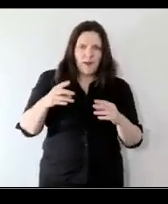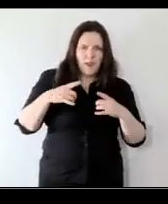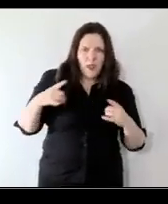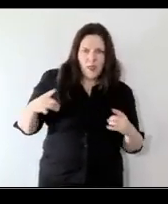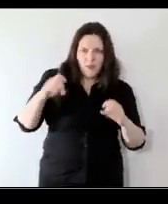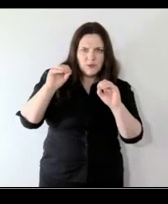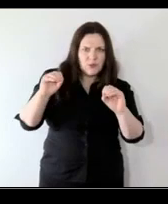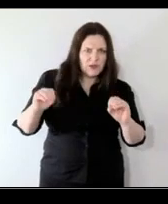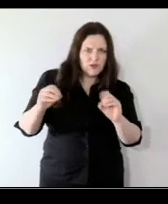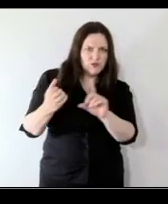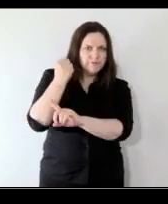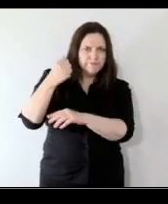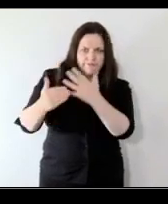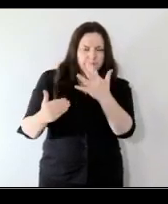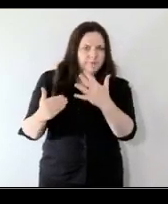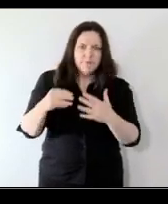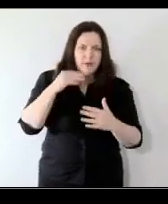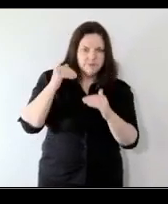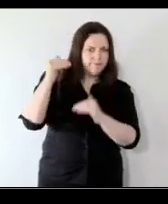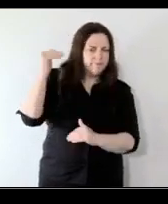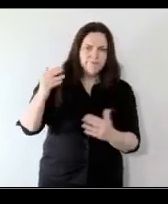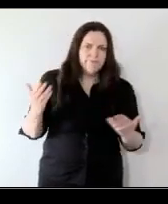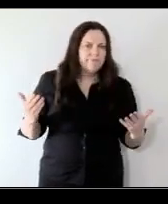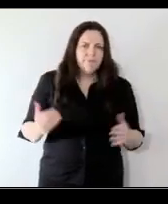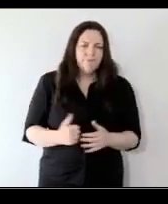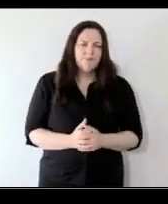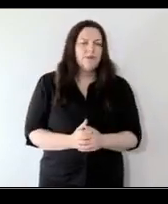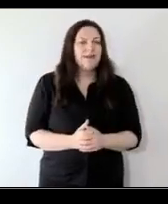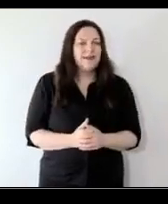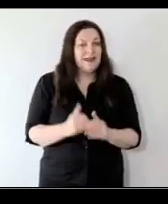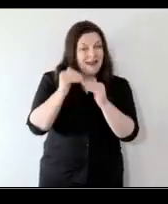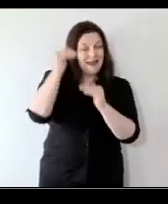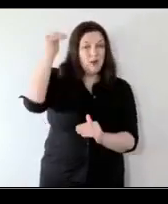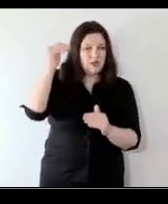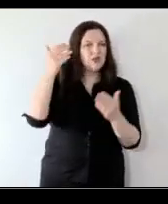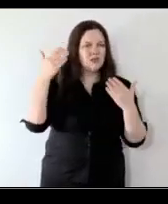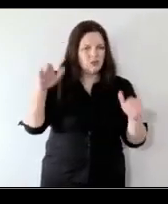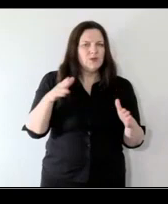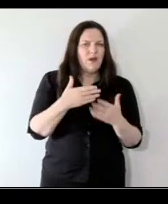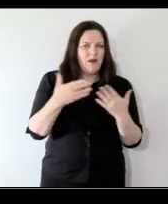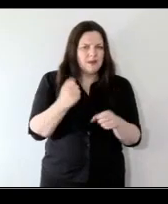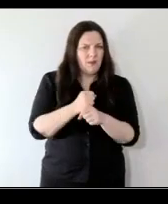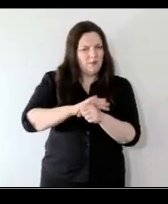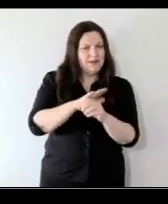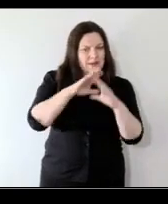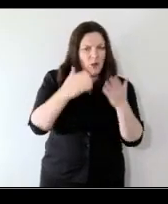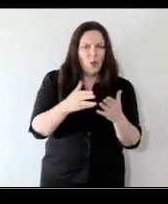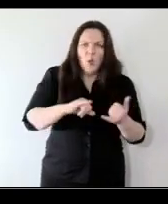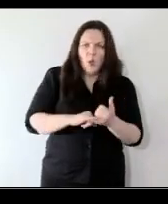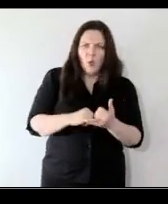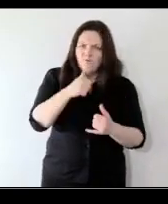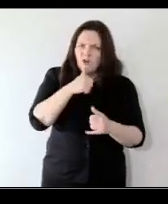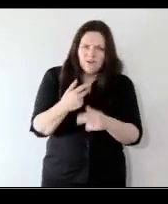inequality tells us a lot about the kind of pandemic we have had and have been having who was vulnerable